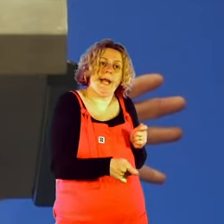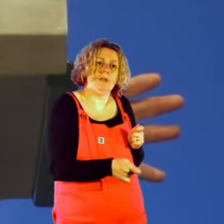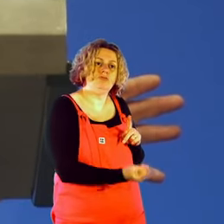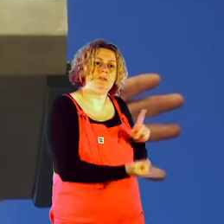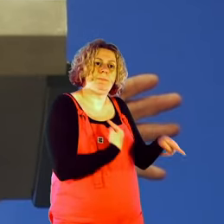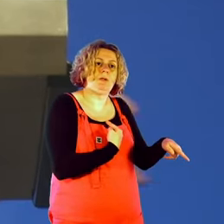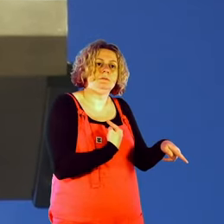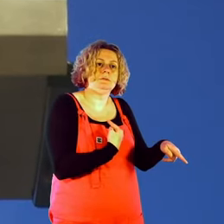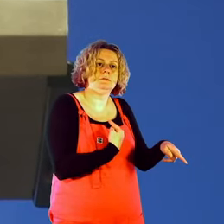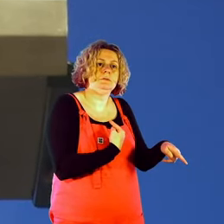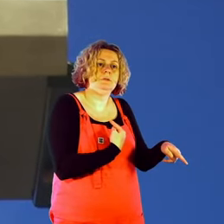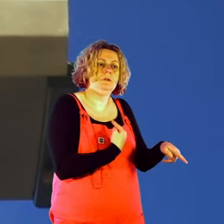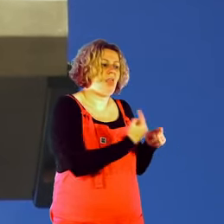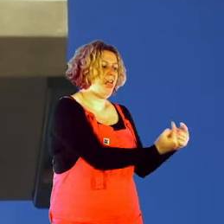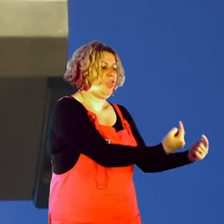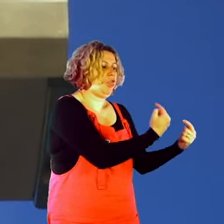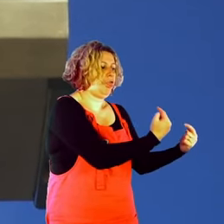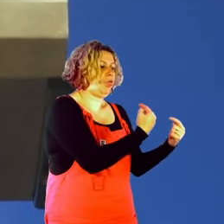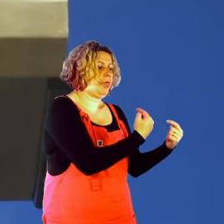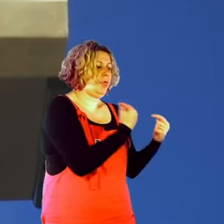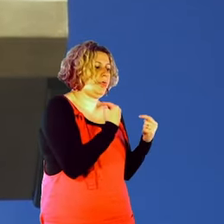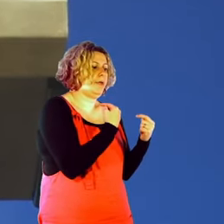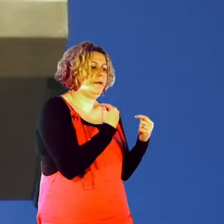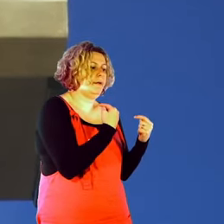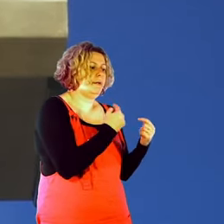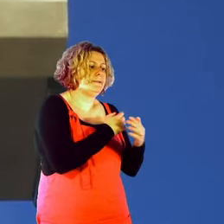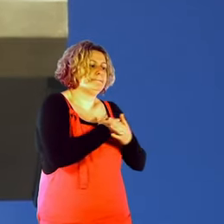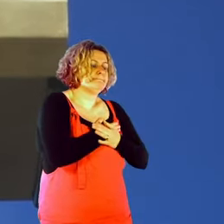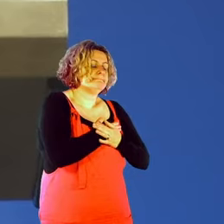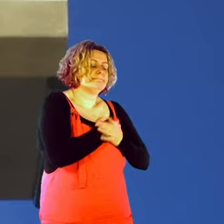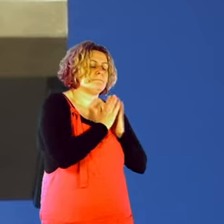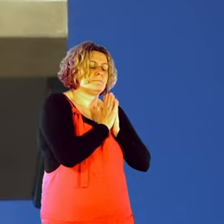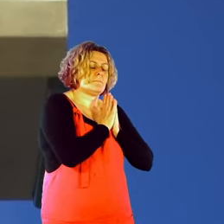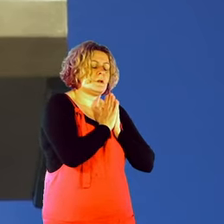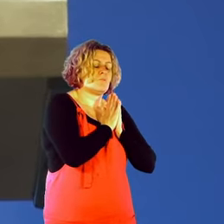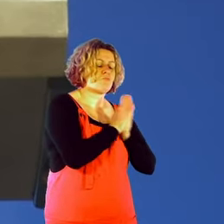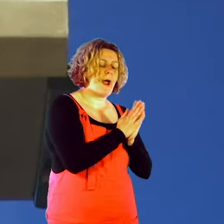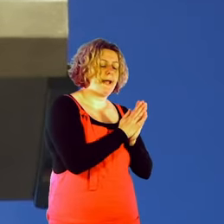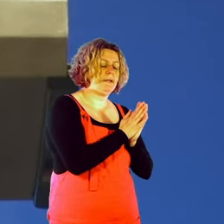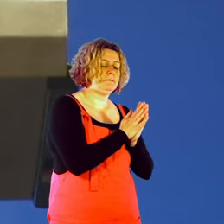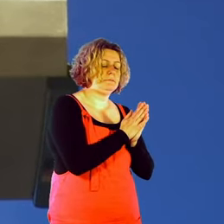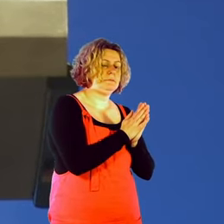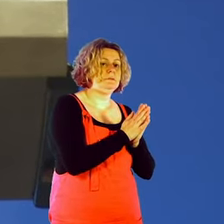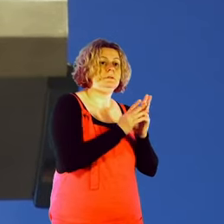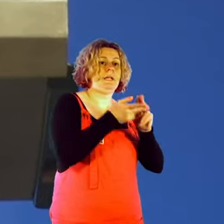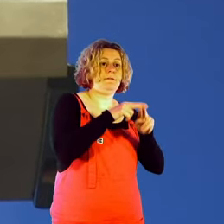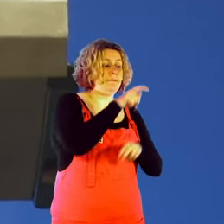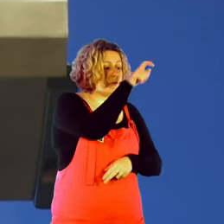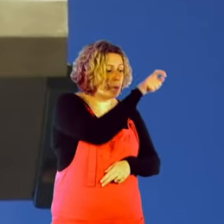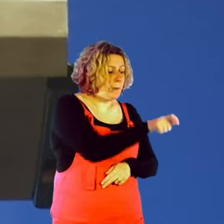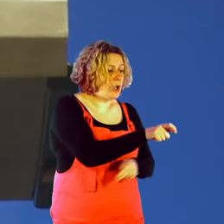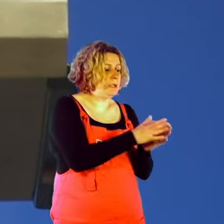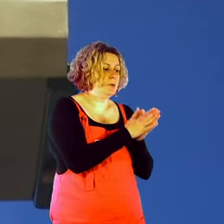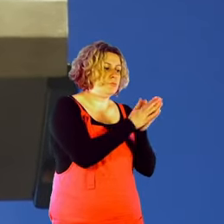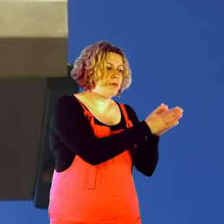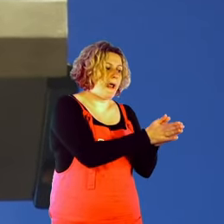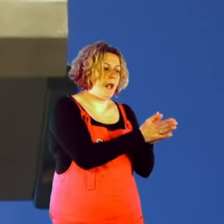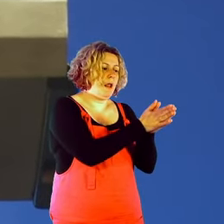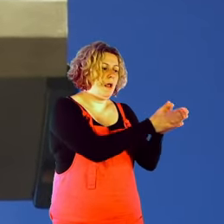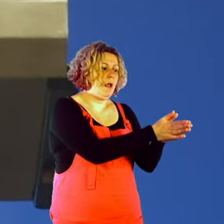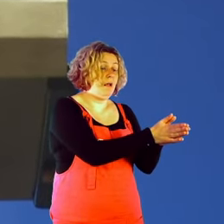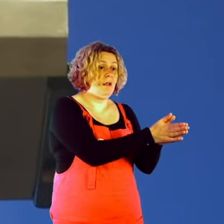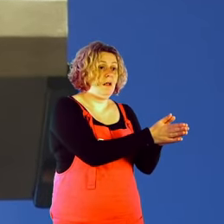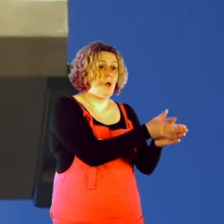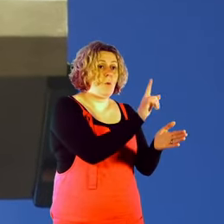If you are praying for someone, inevitably your emotions towards them will change. You will start